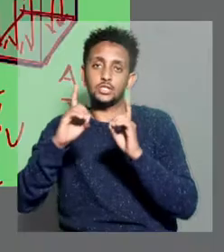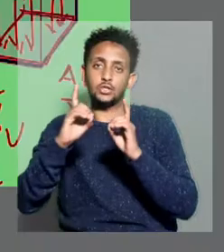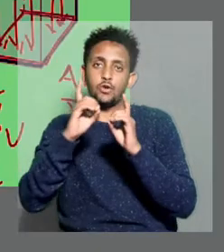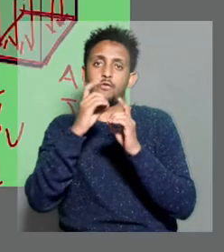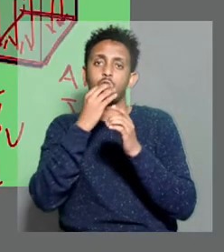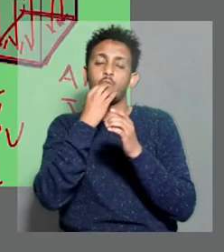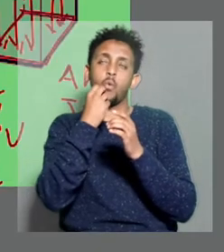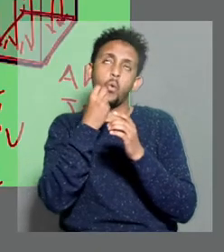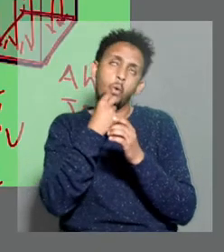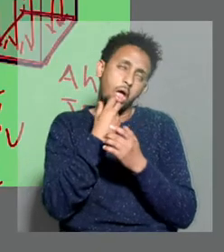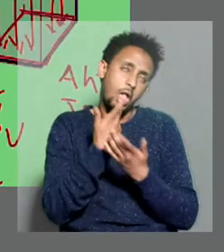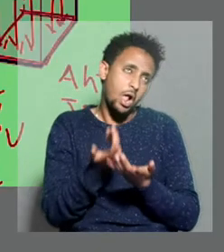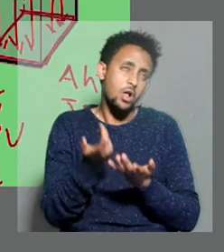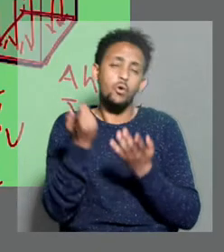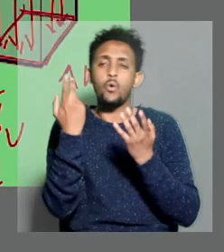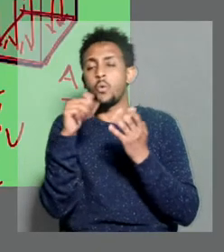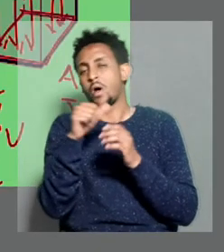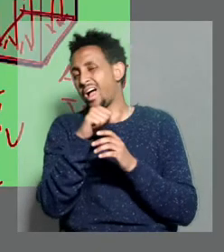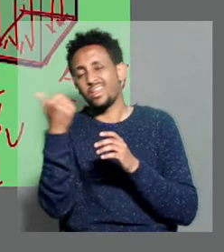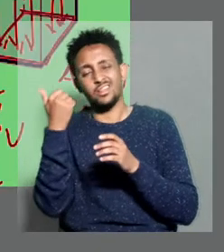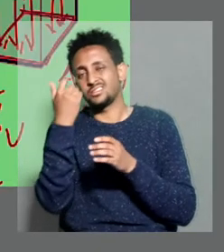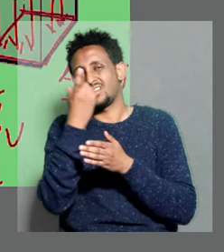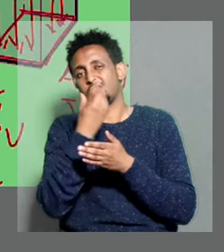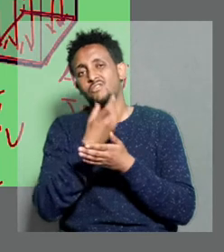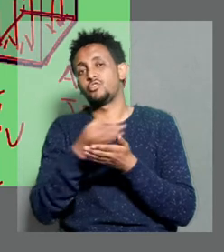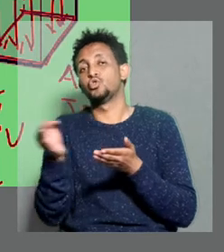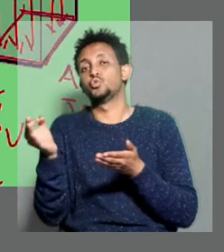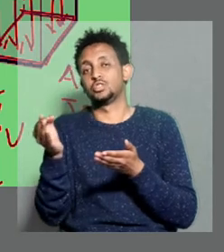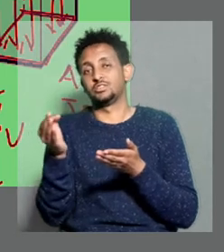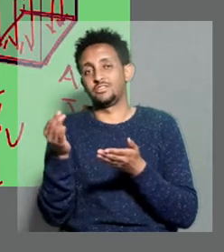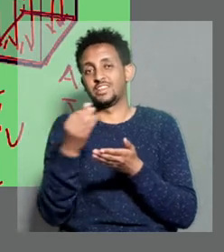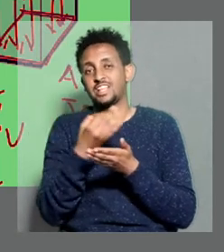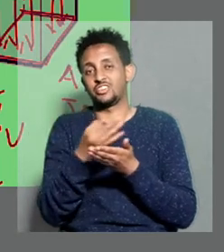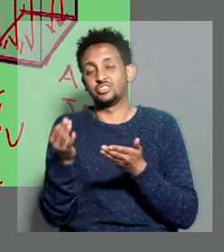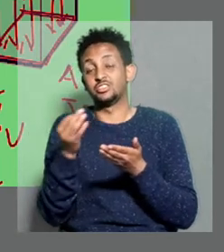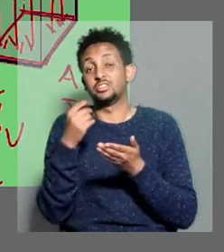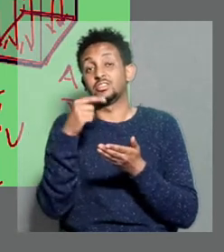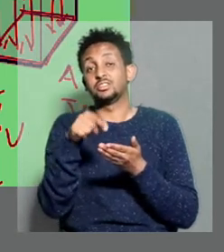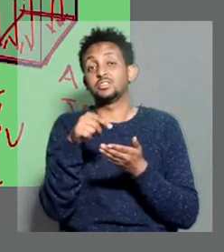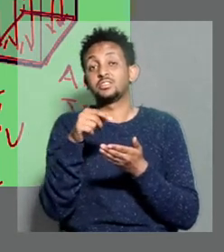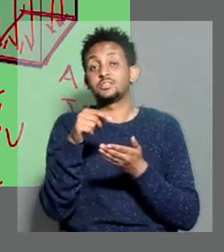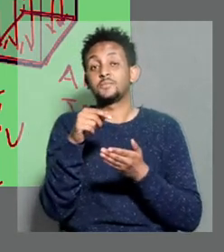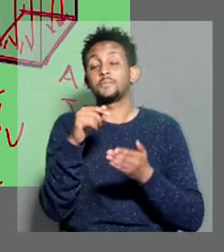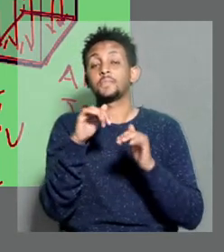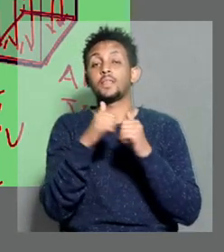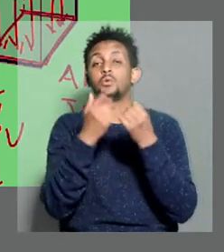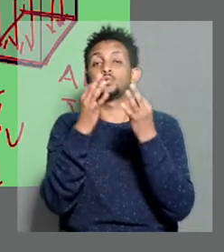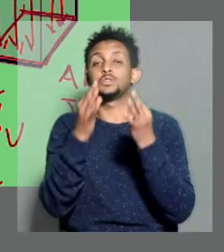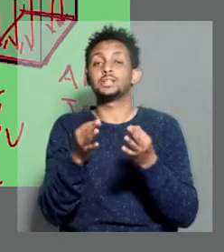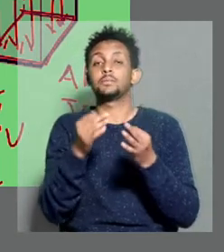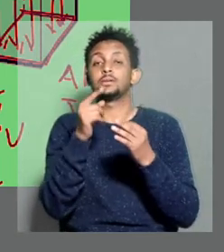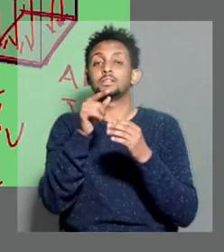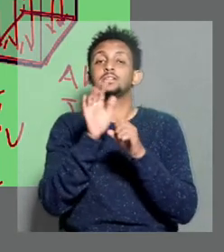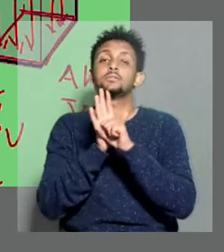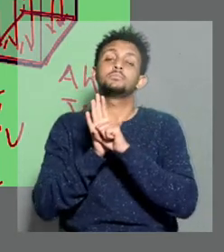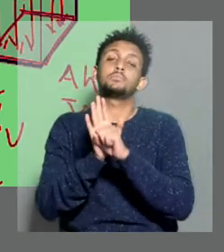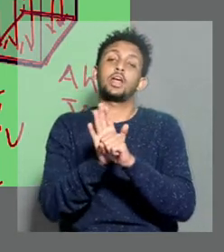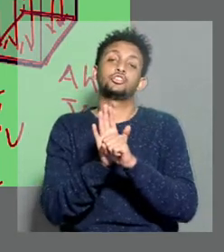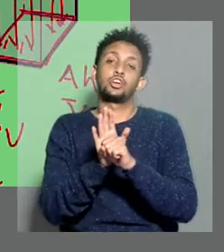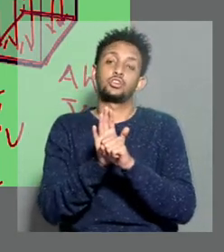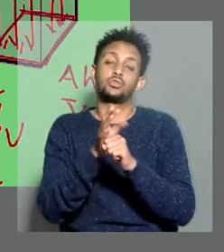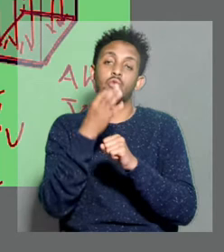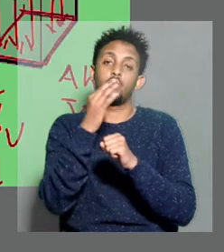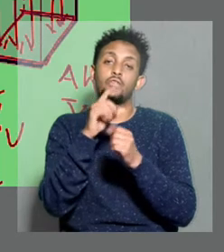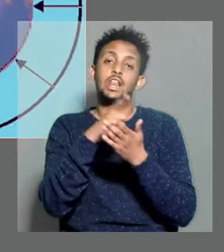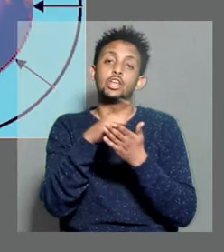might be water, it might be or any other fluid, times the gravity G. Rho GH is how to determine the pressure of